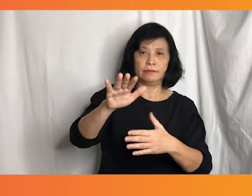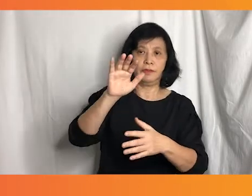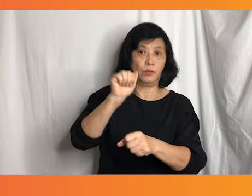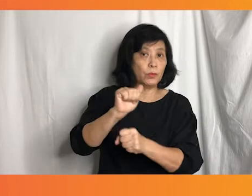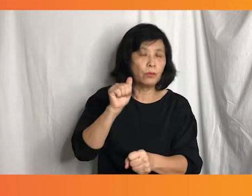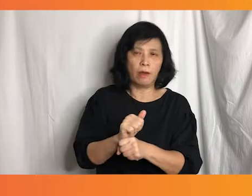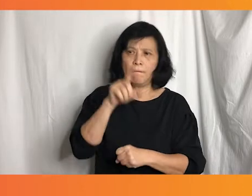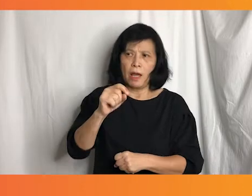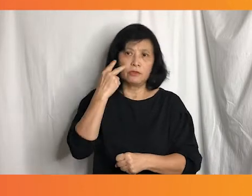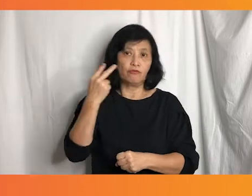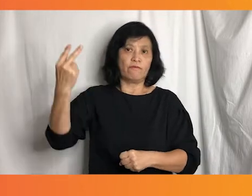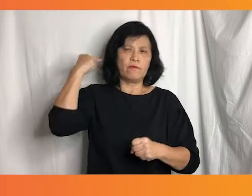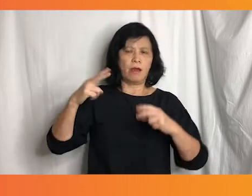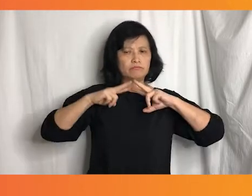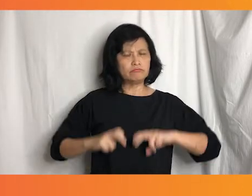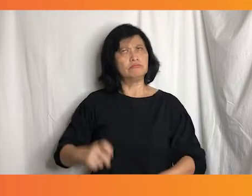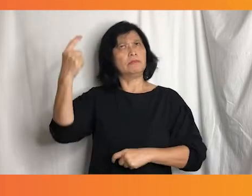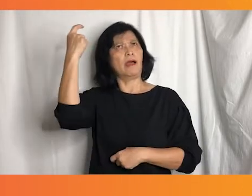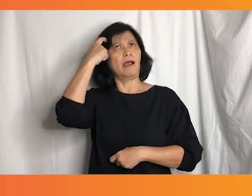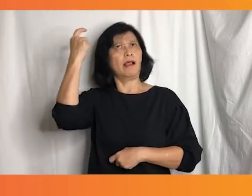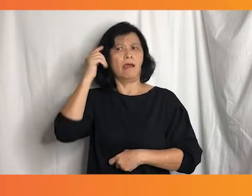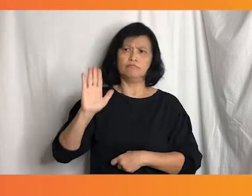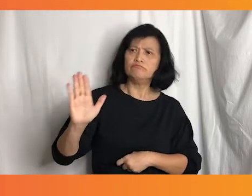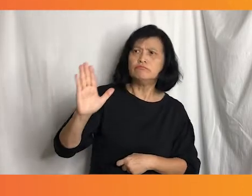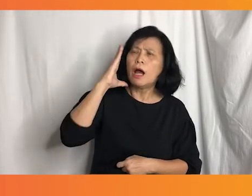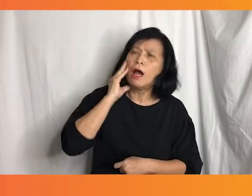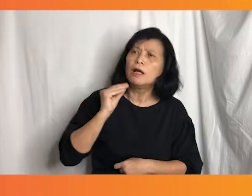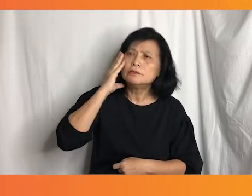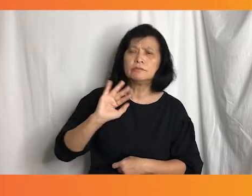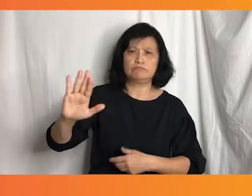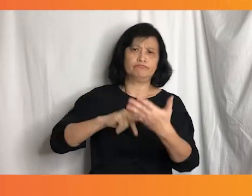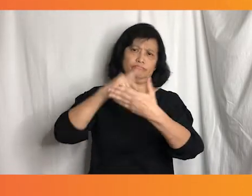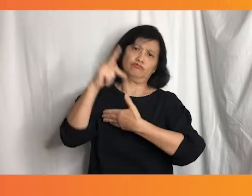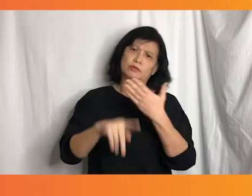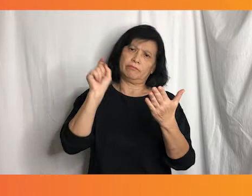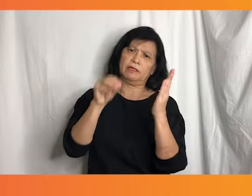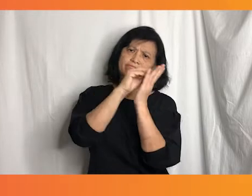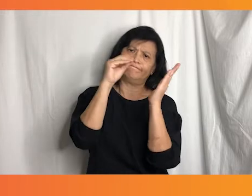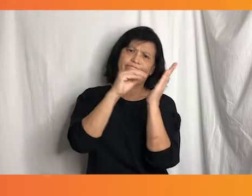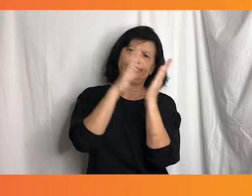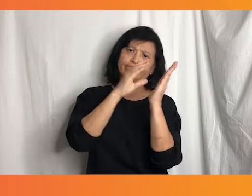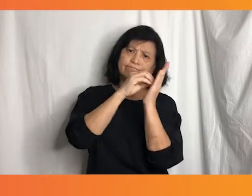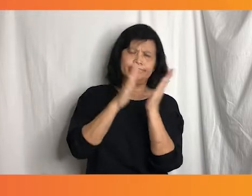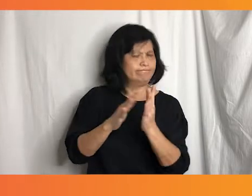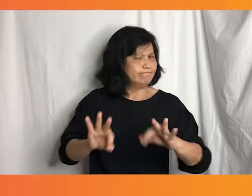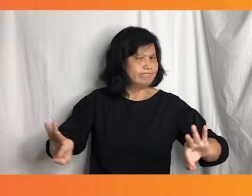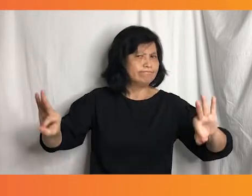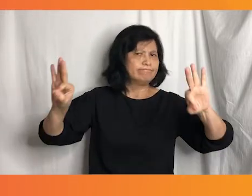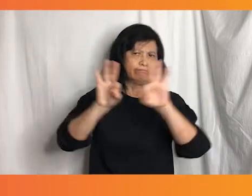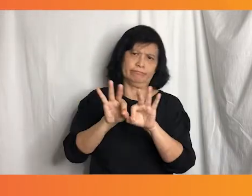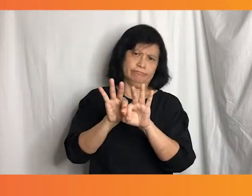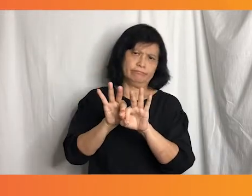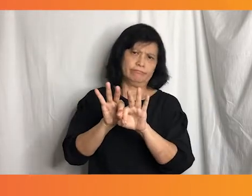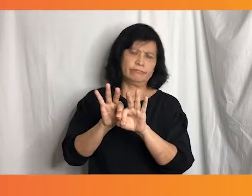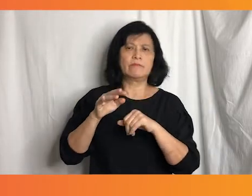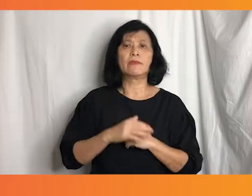reflections where they reflect and they think and they write about their experiences in the projects is a very important